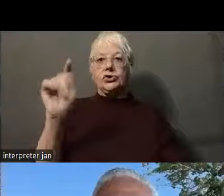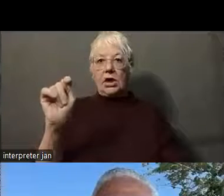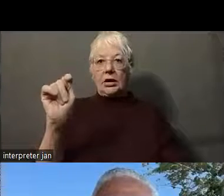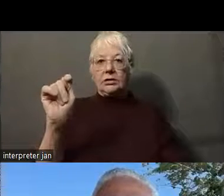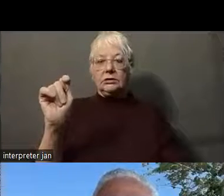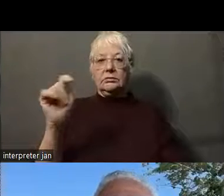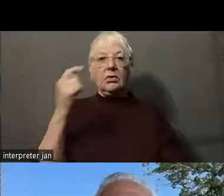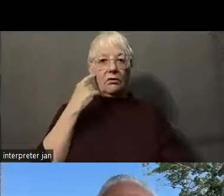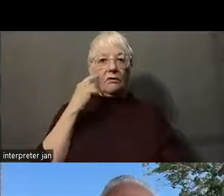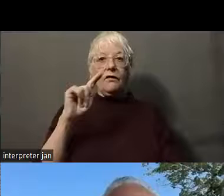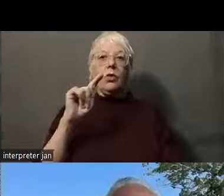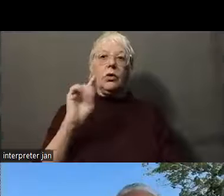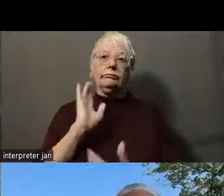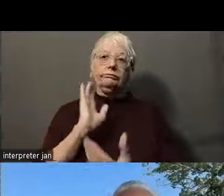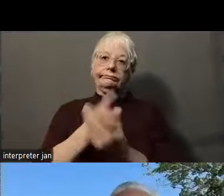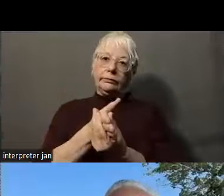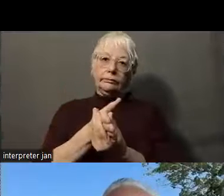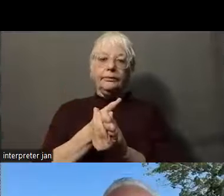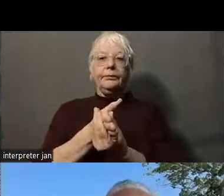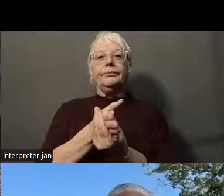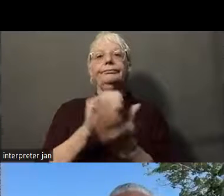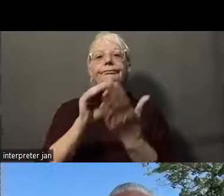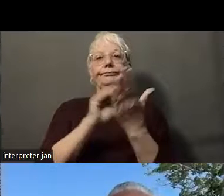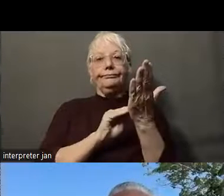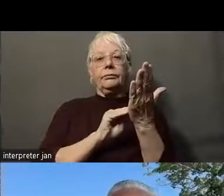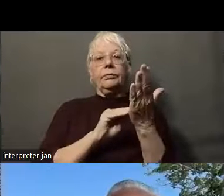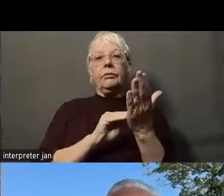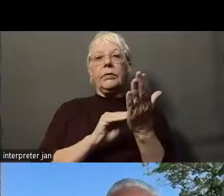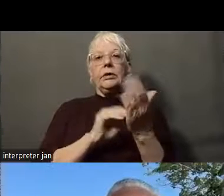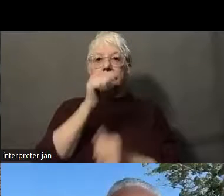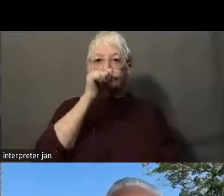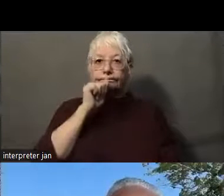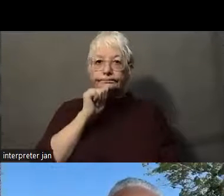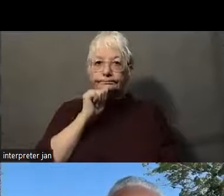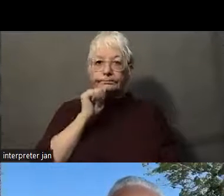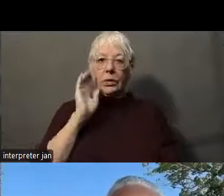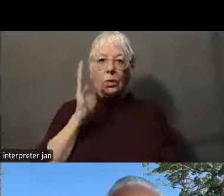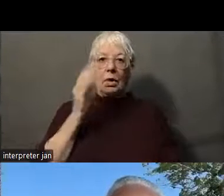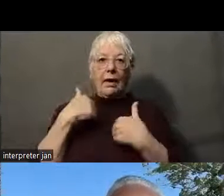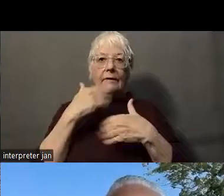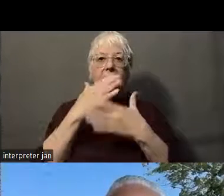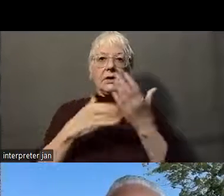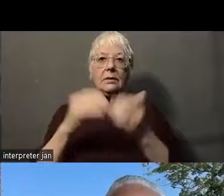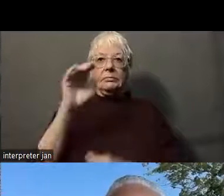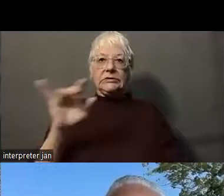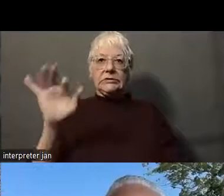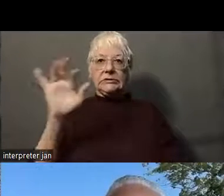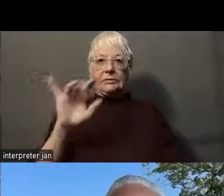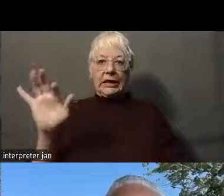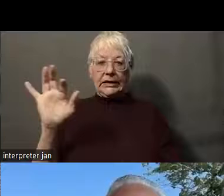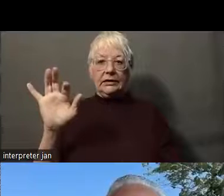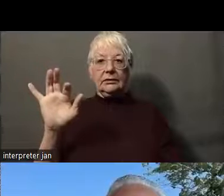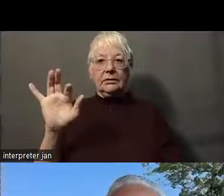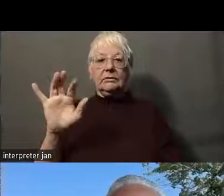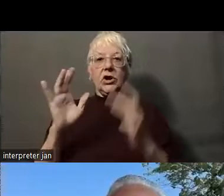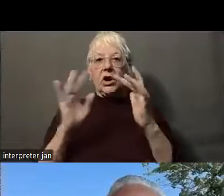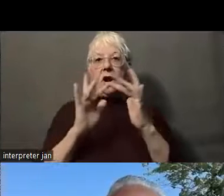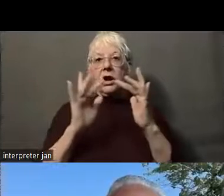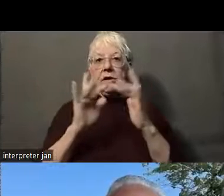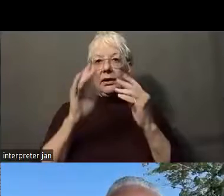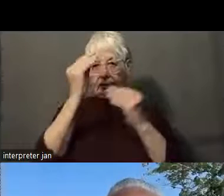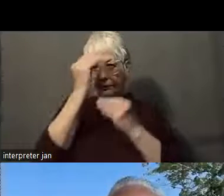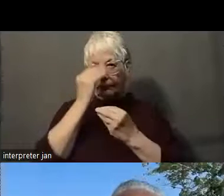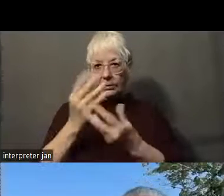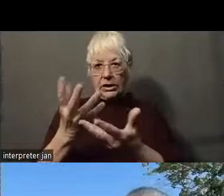record. So bear with me. There is going to be some spelling. This is contact information, and